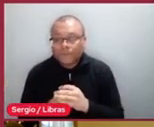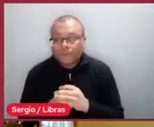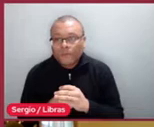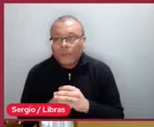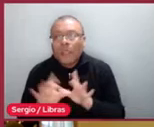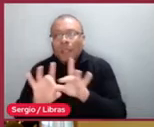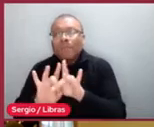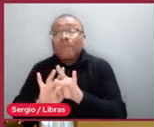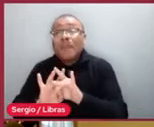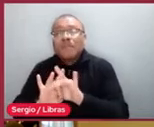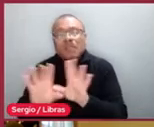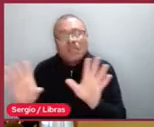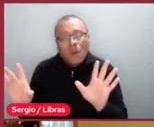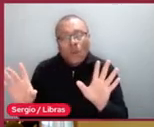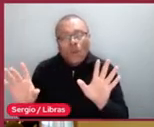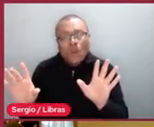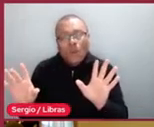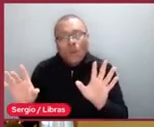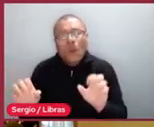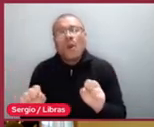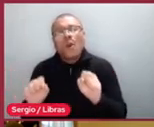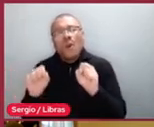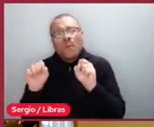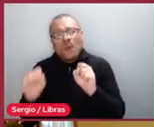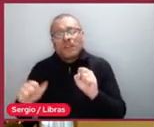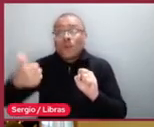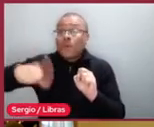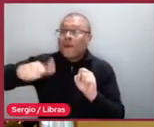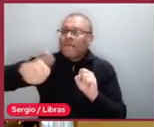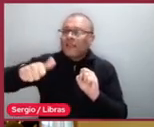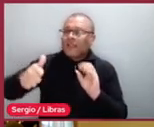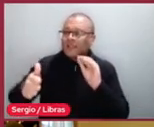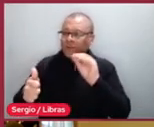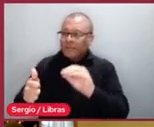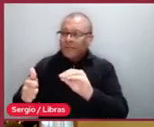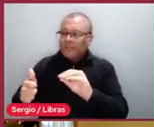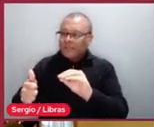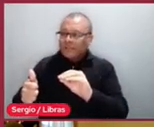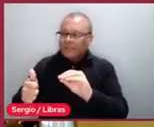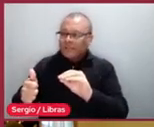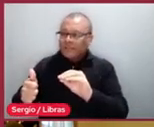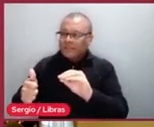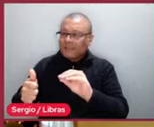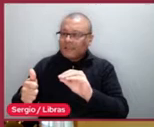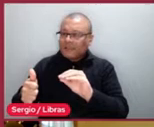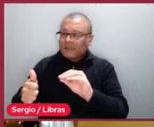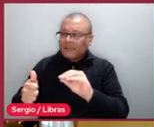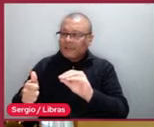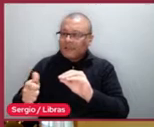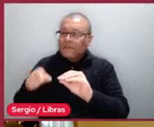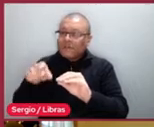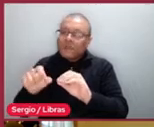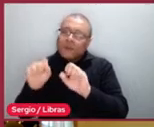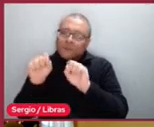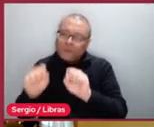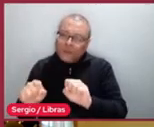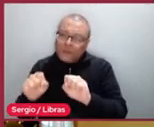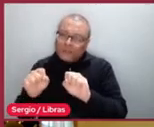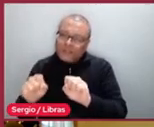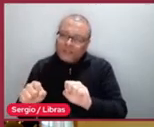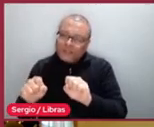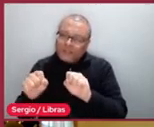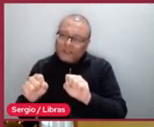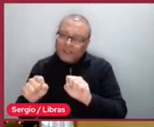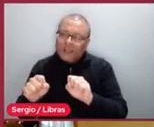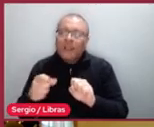permissions, if we want to add this validation here, we'll somehow have to merge schemas. And